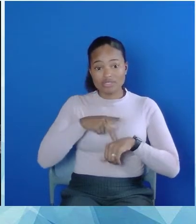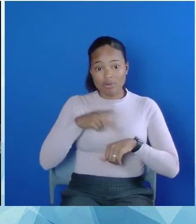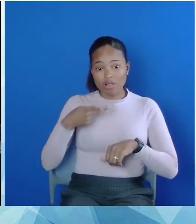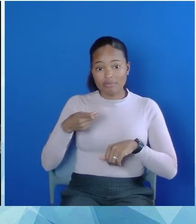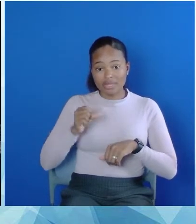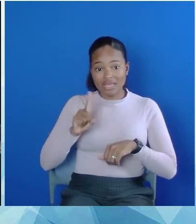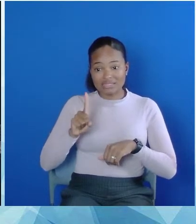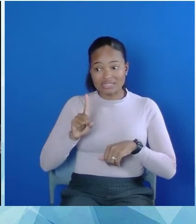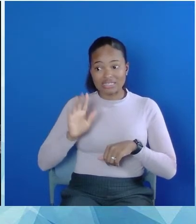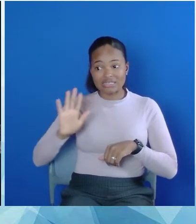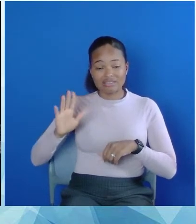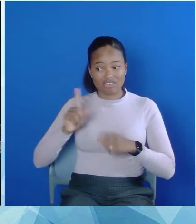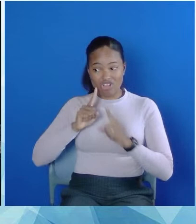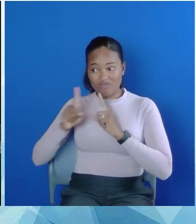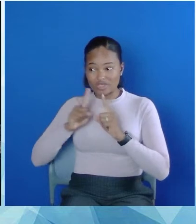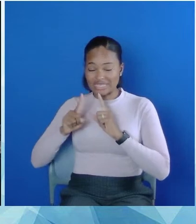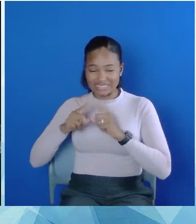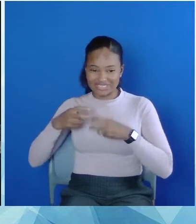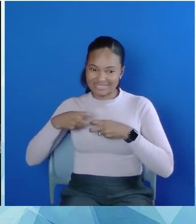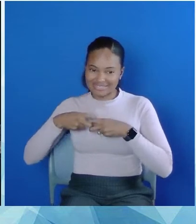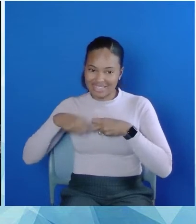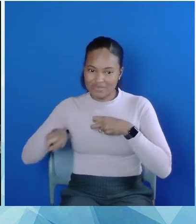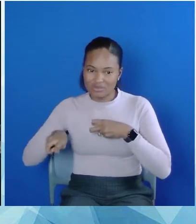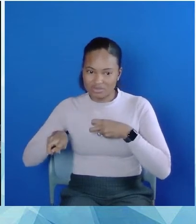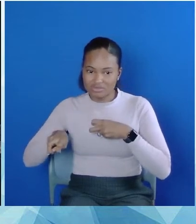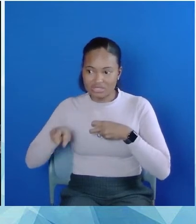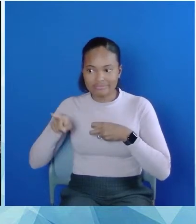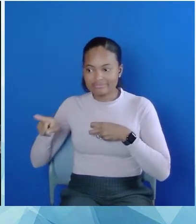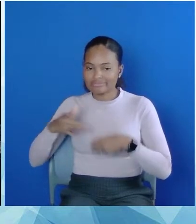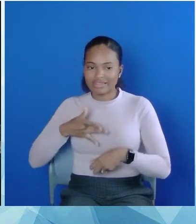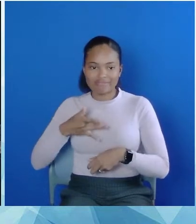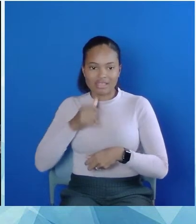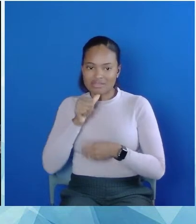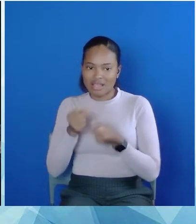supported. So that's one of the ways that we'll support that.